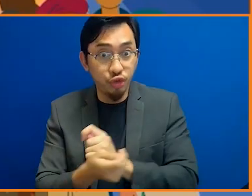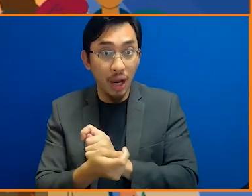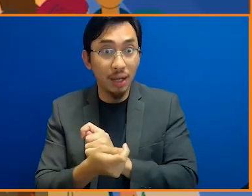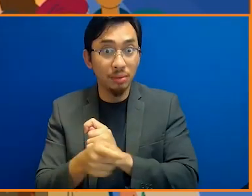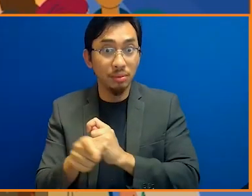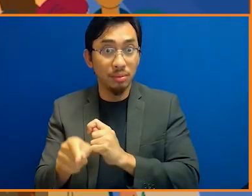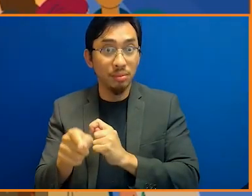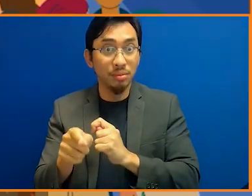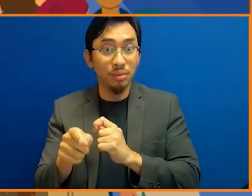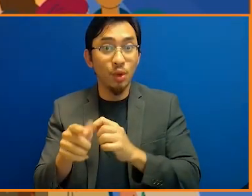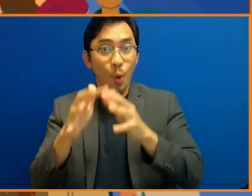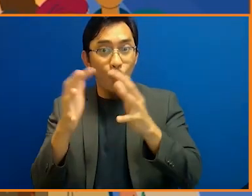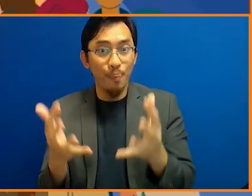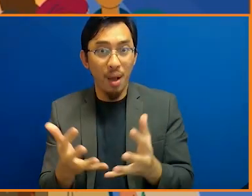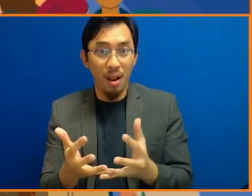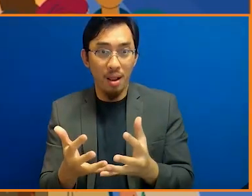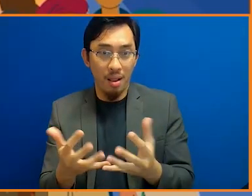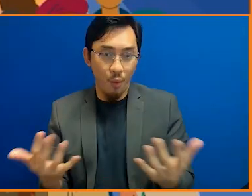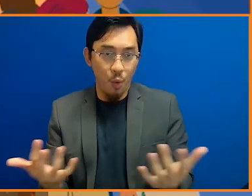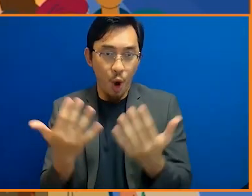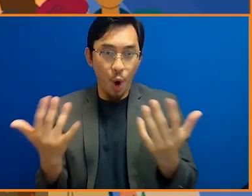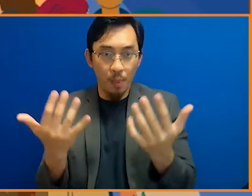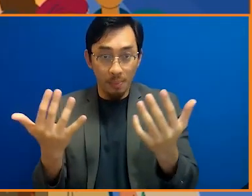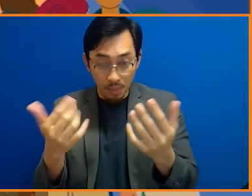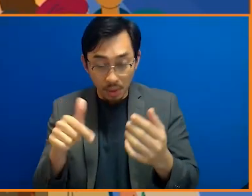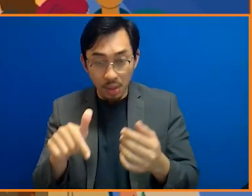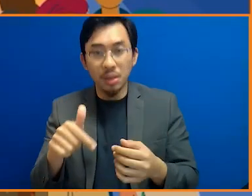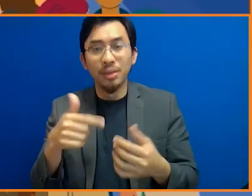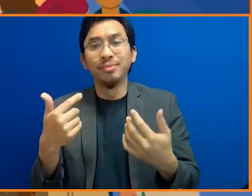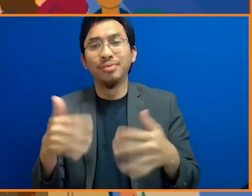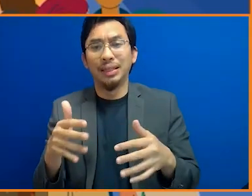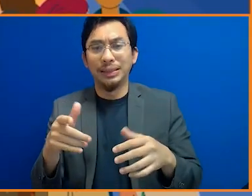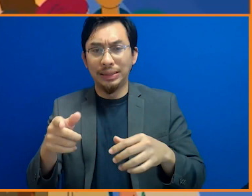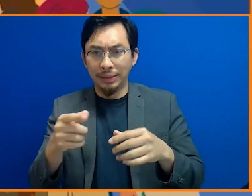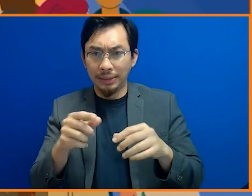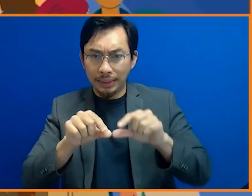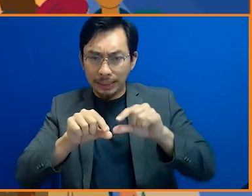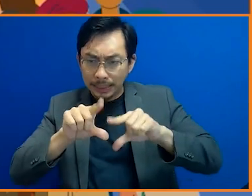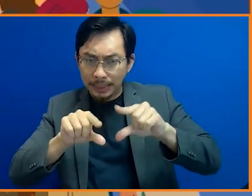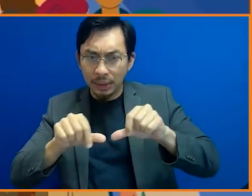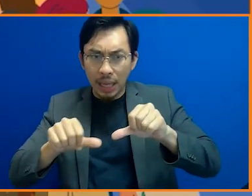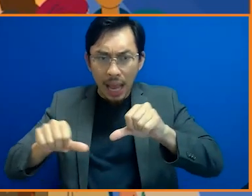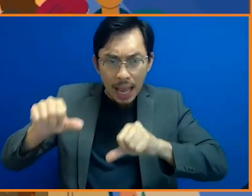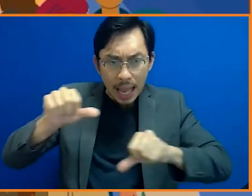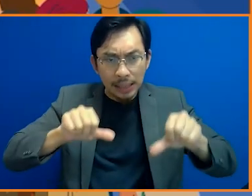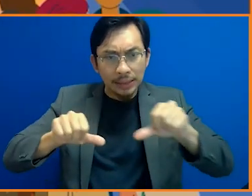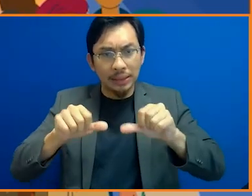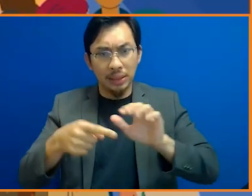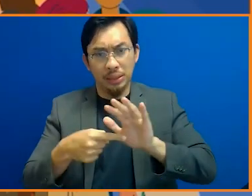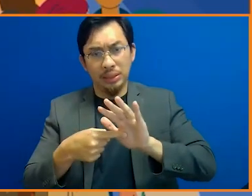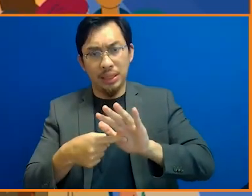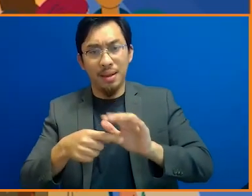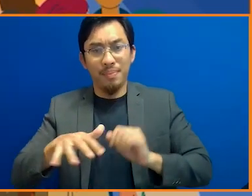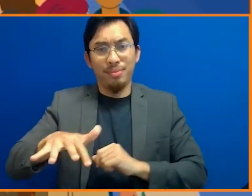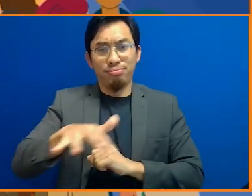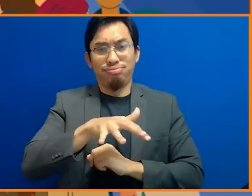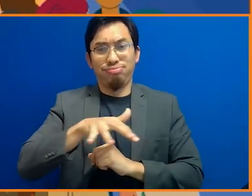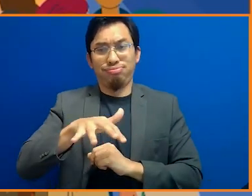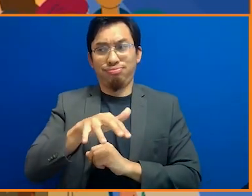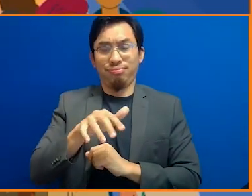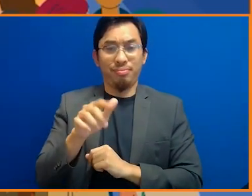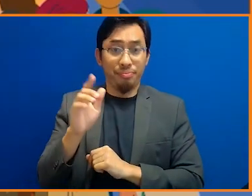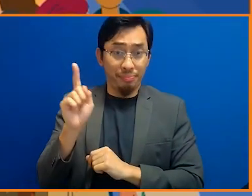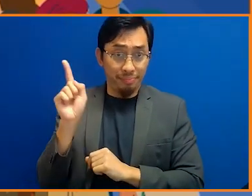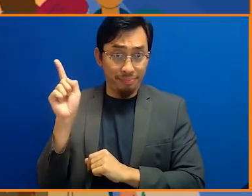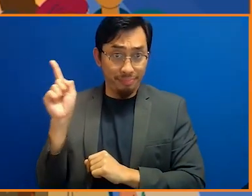the warming, global warming. So we also have done some numerical experiment, and for example, in